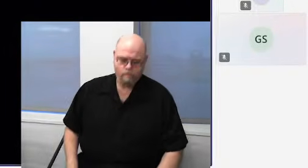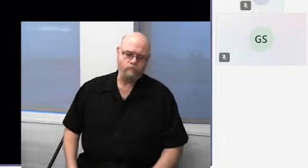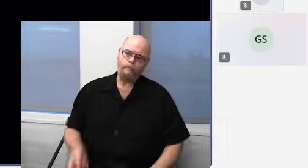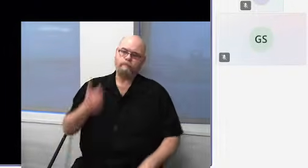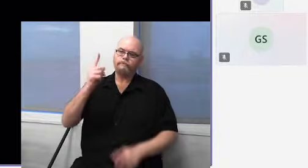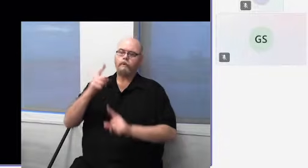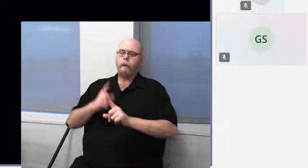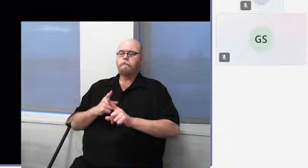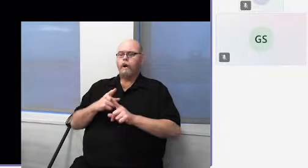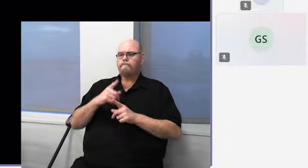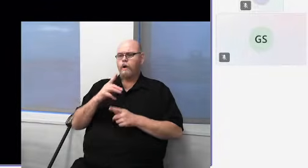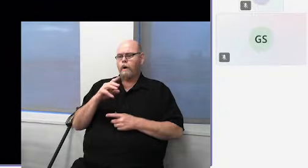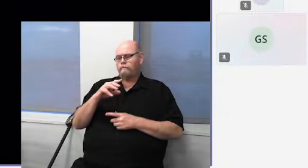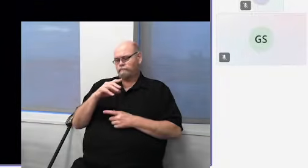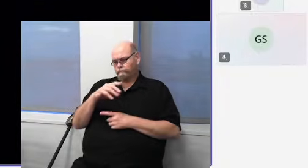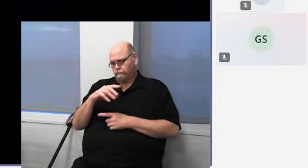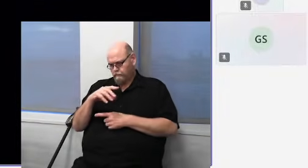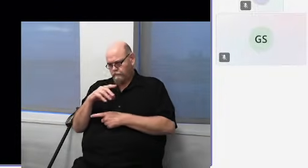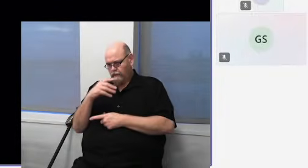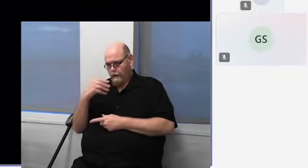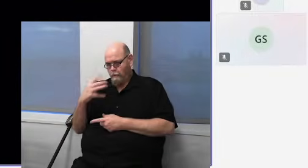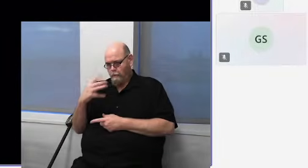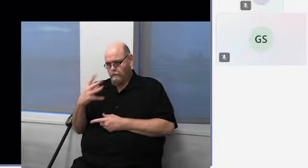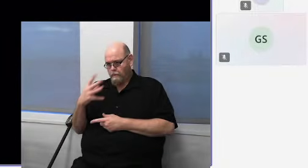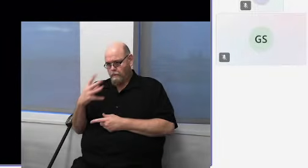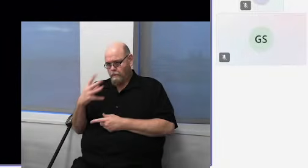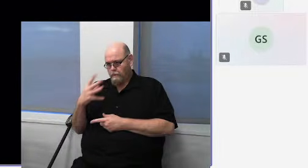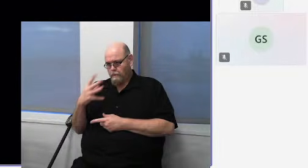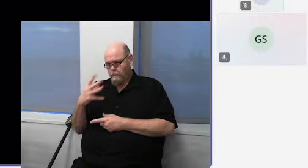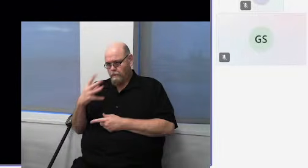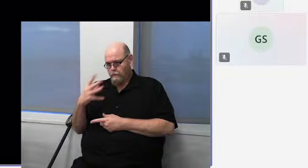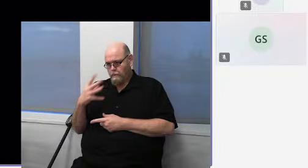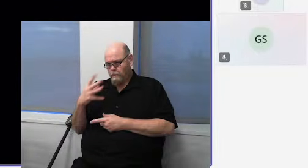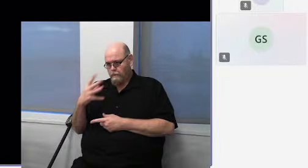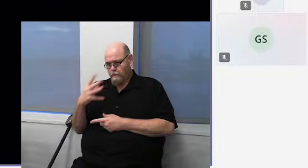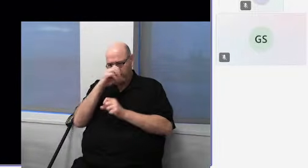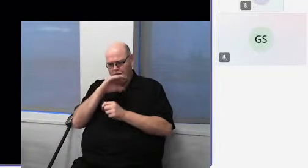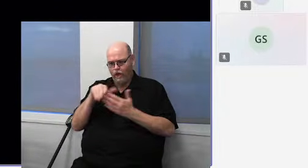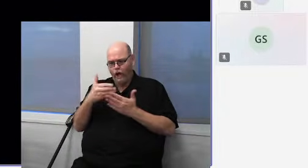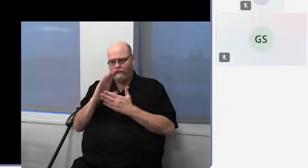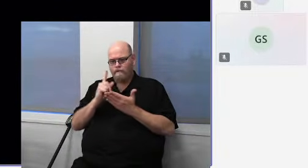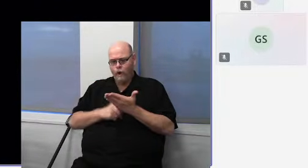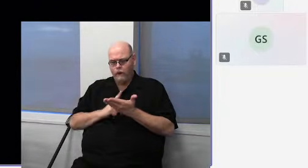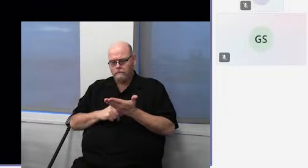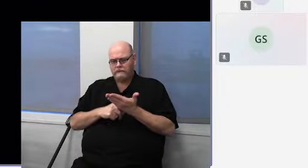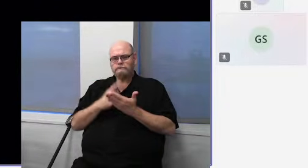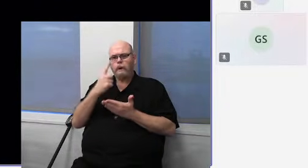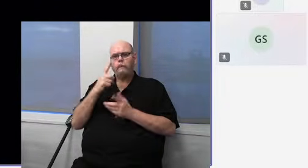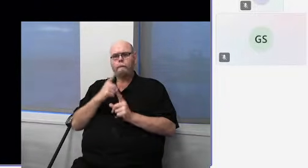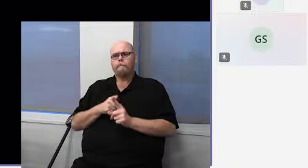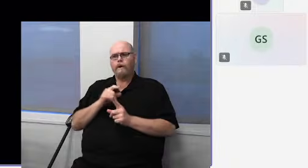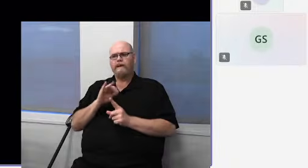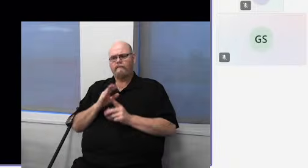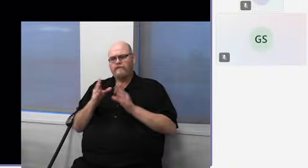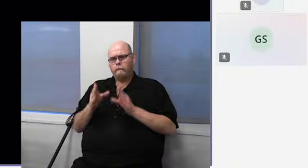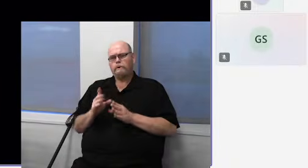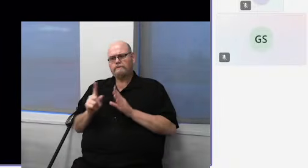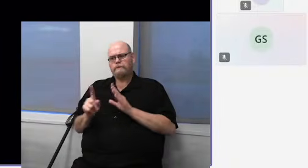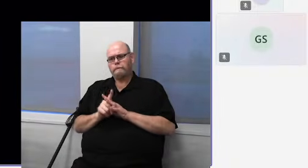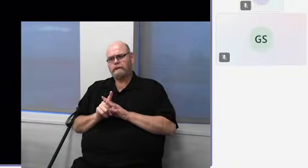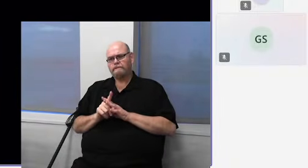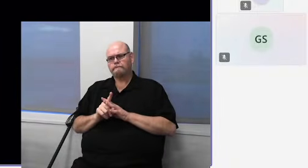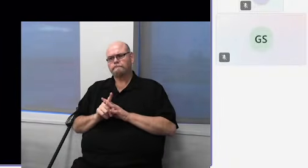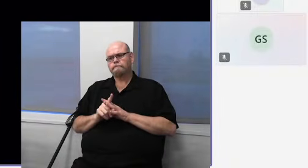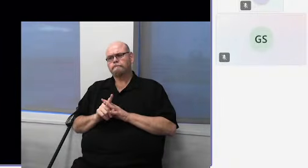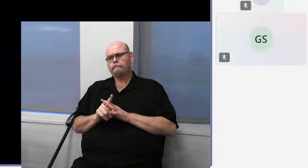Well, one point, Ms. Mercado, thank you for that. I have to tell you, I would have anticipated all of those arguments. One point is that if the